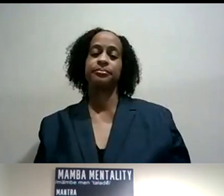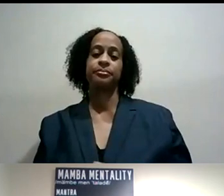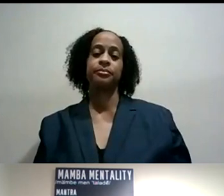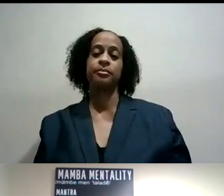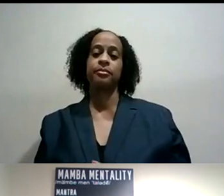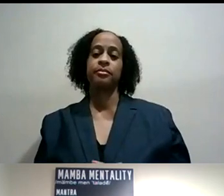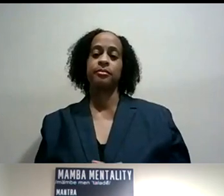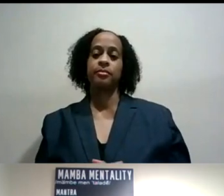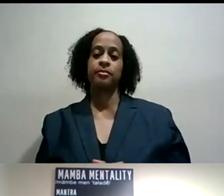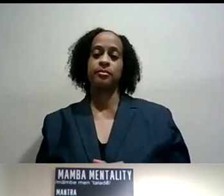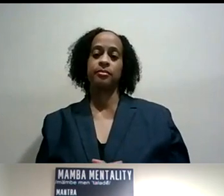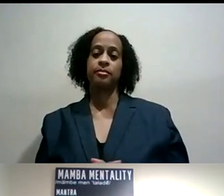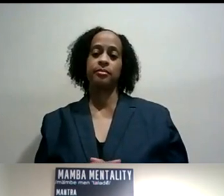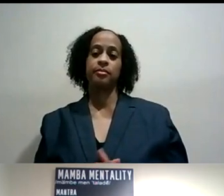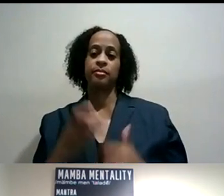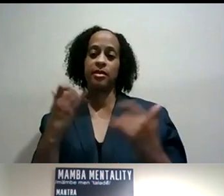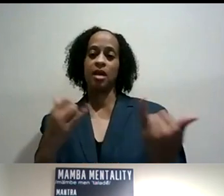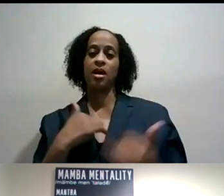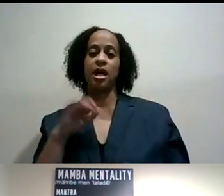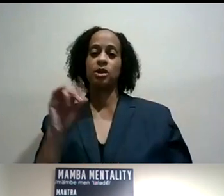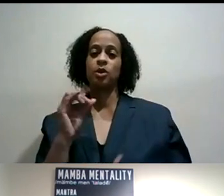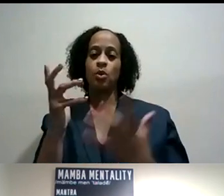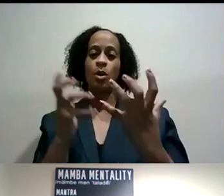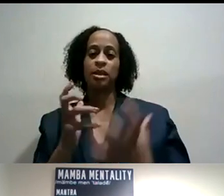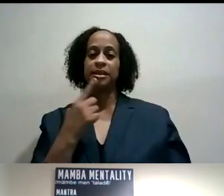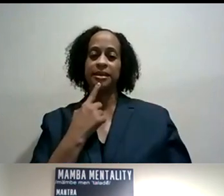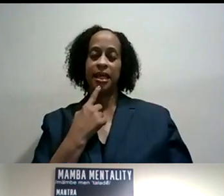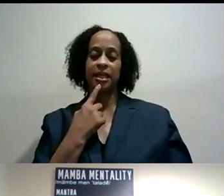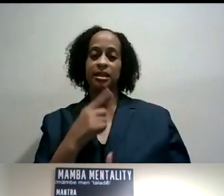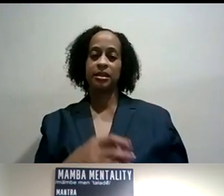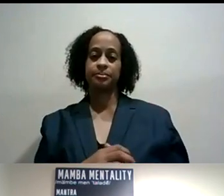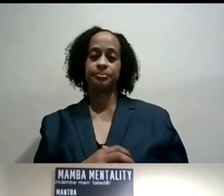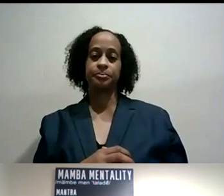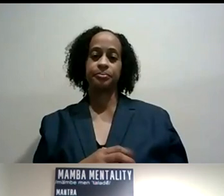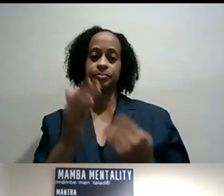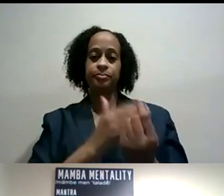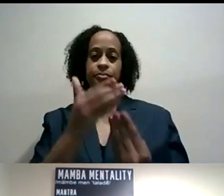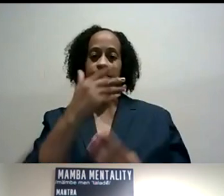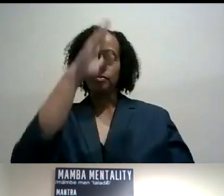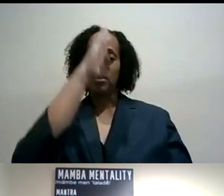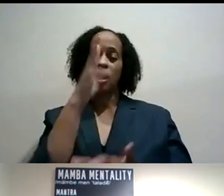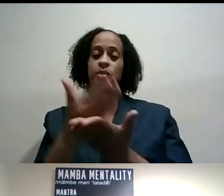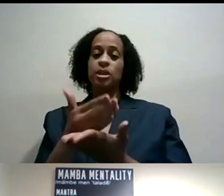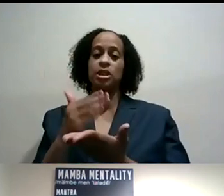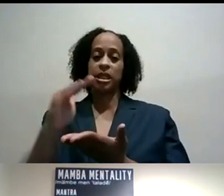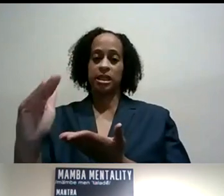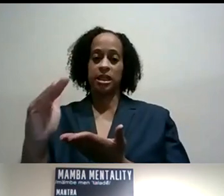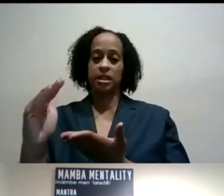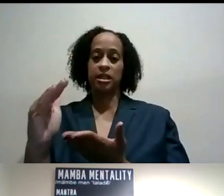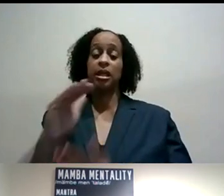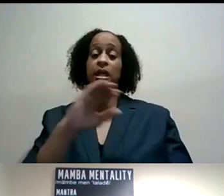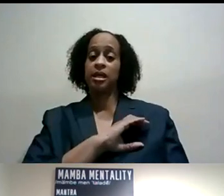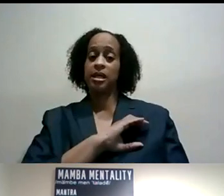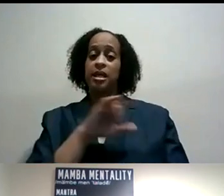and I do want to say that even though God rejected